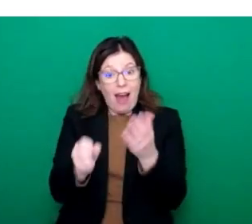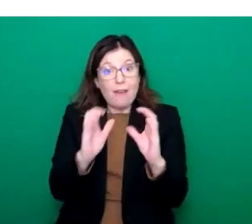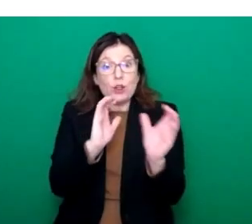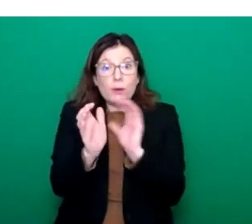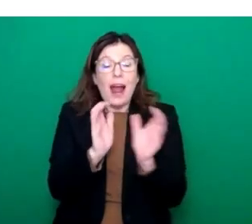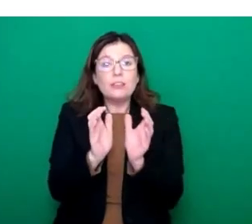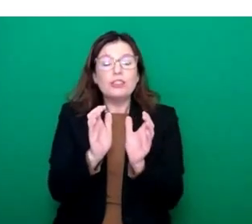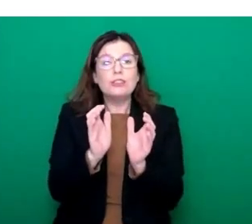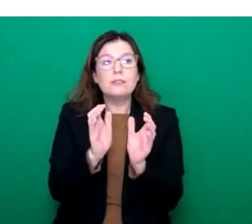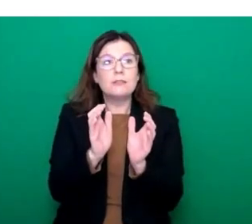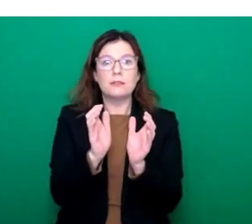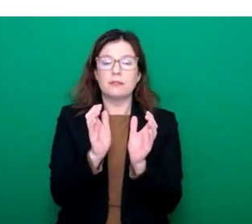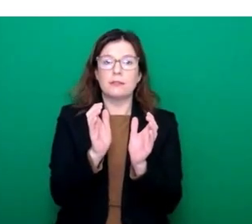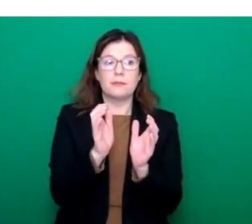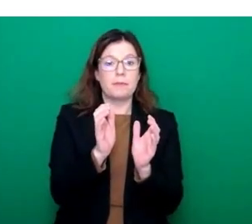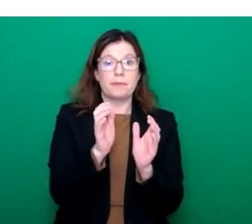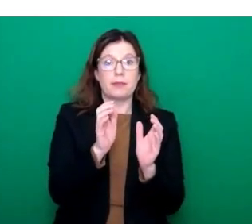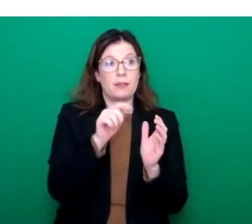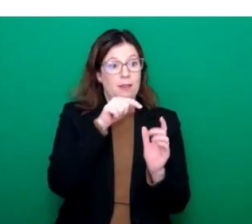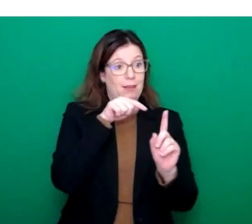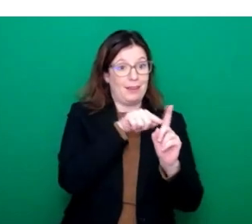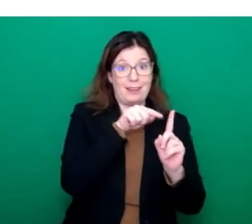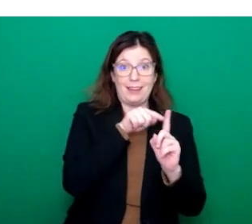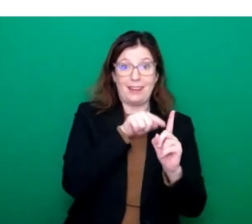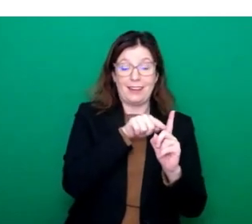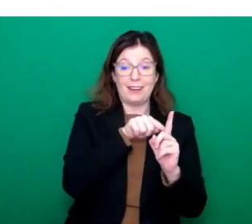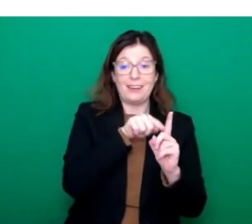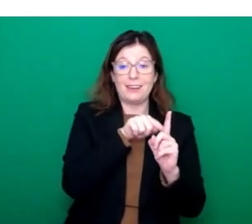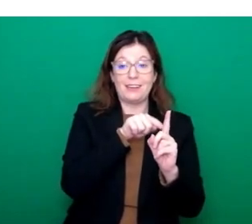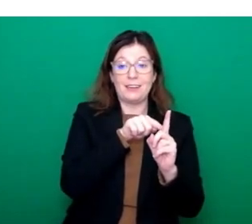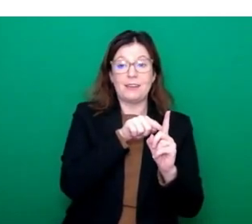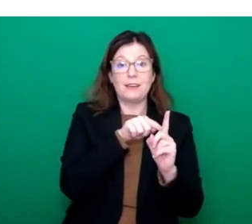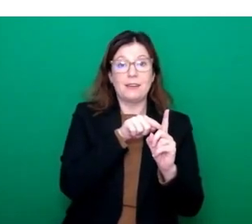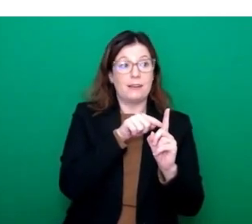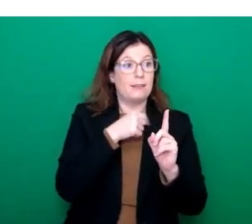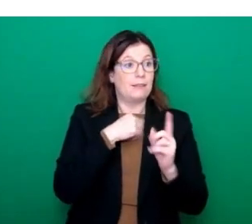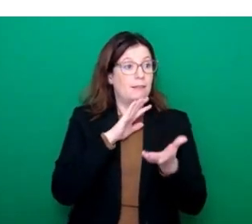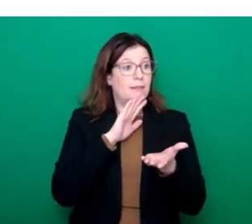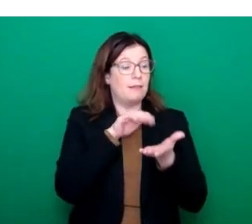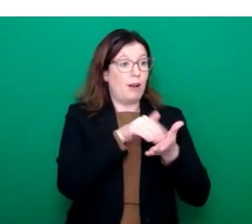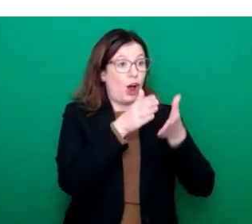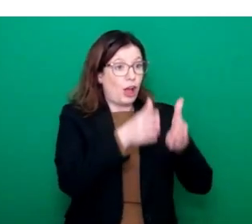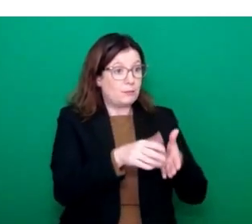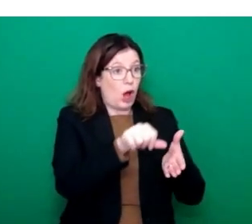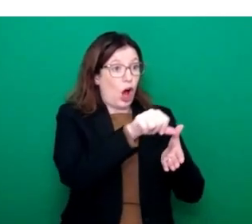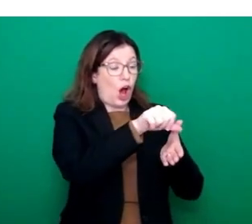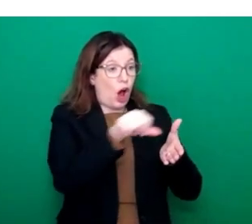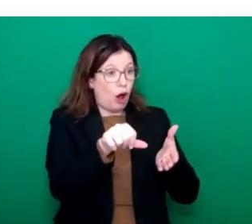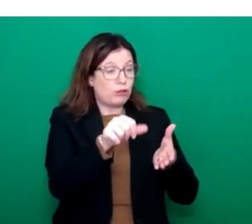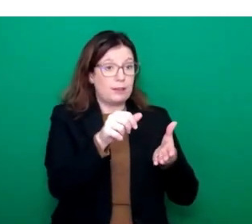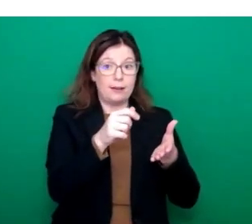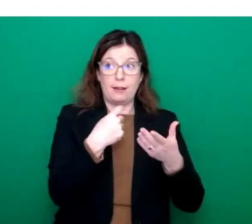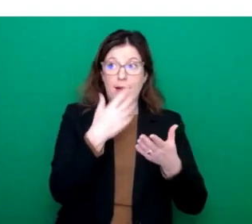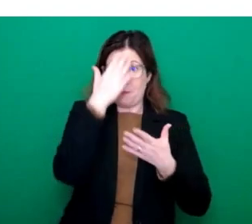opportunities for that particular service user to navigate their surgery and their mental health at the